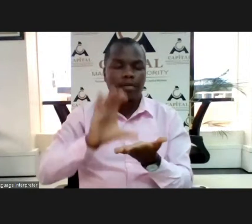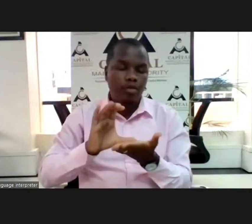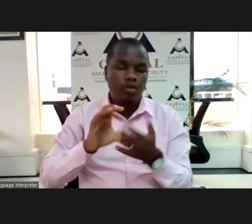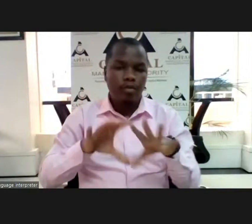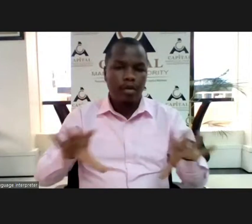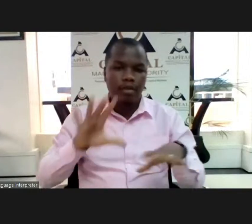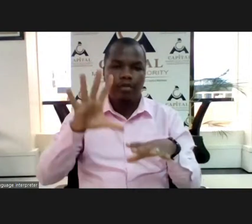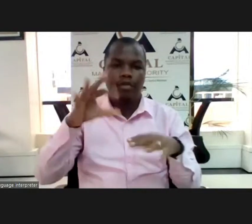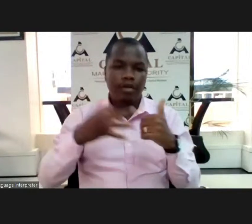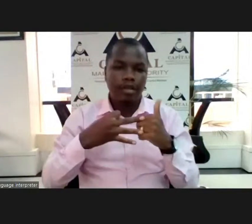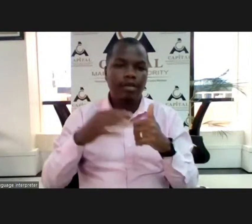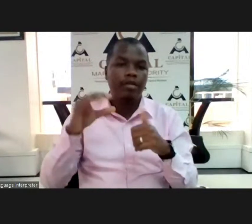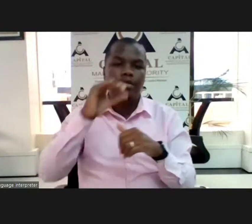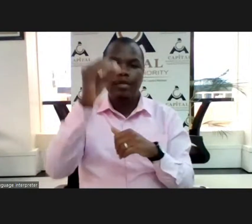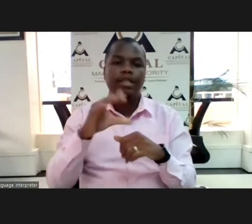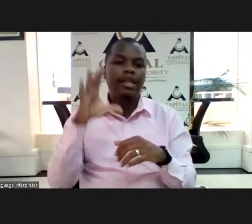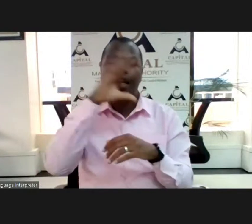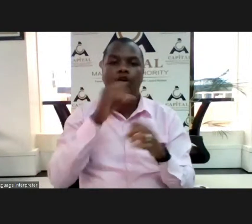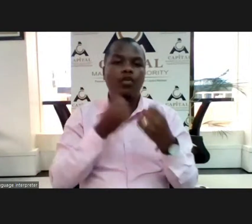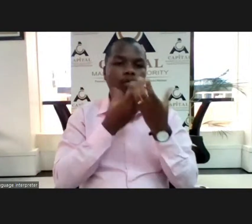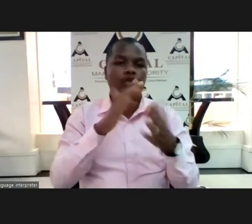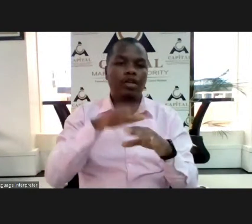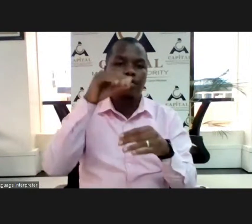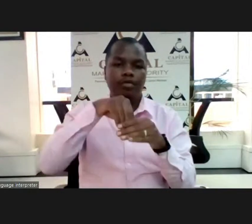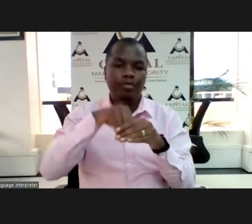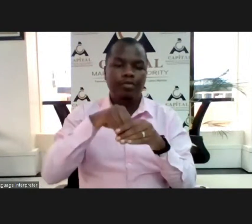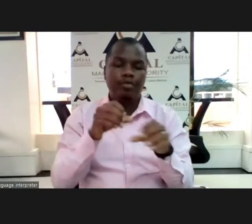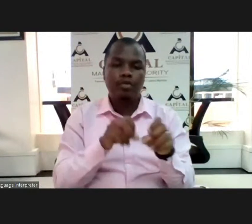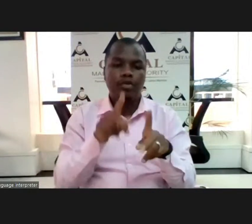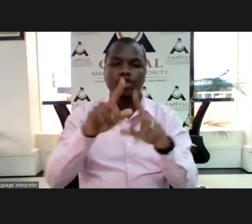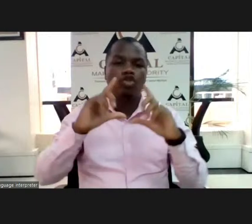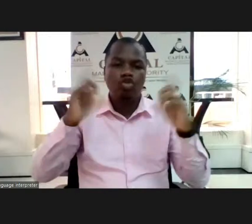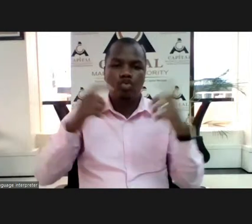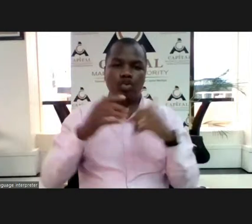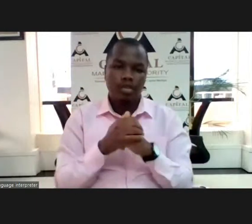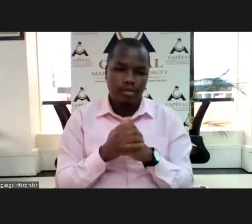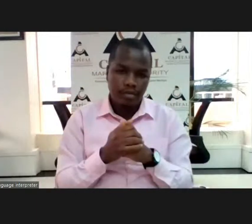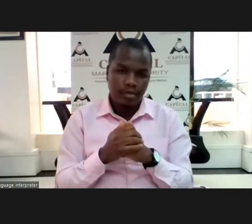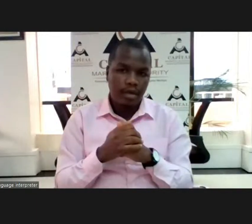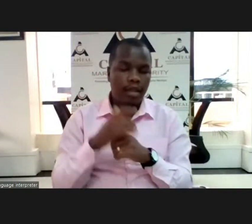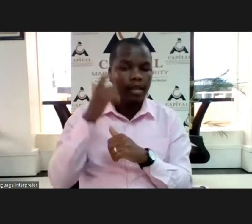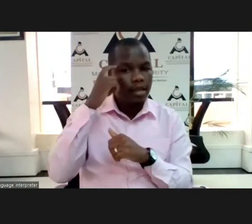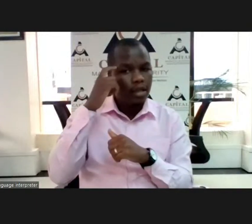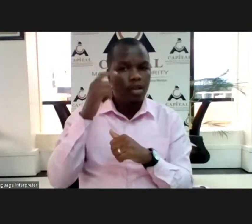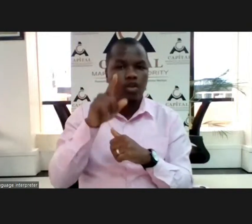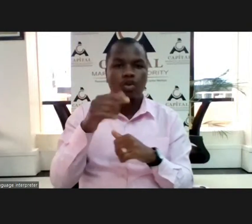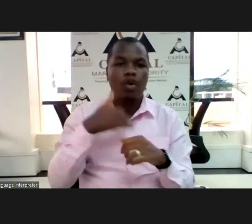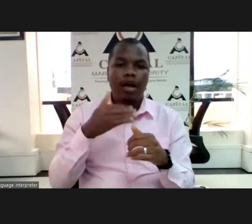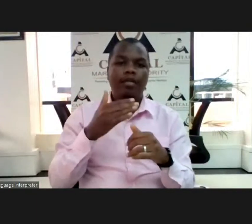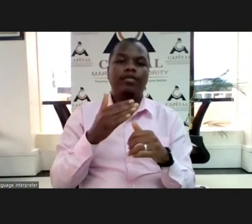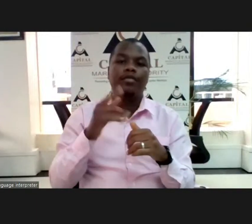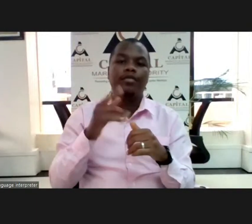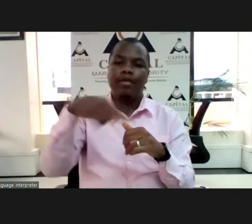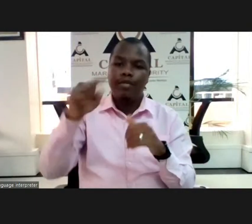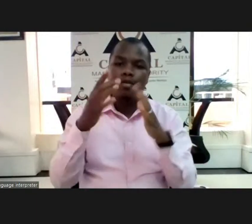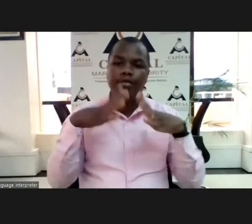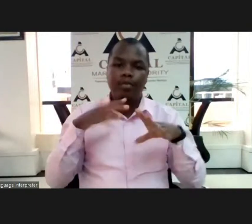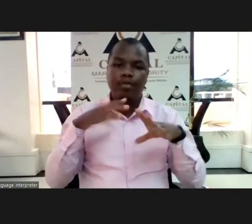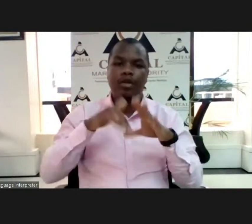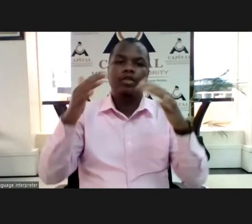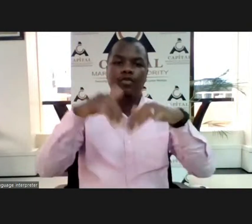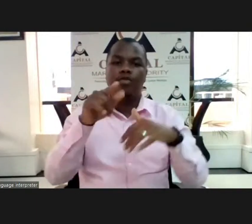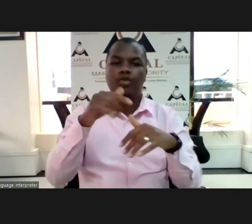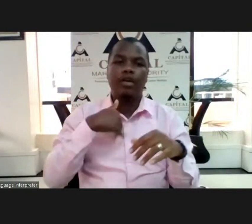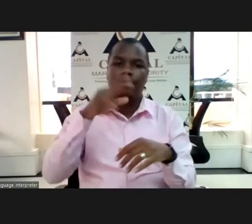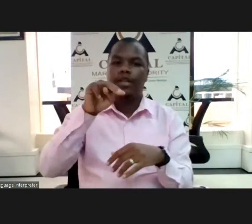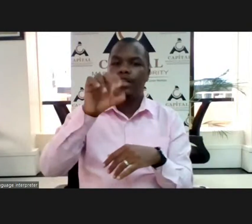we have lack of information and investment opportunities. This is huge. I guess you have the right persons in this forum. You have the